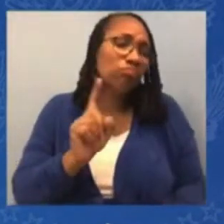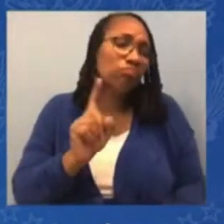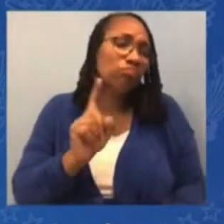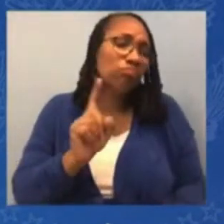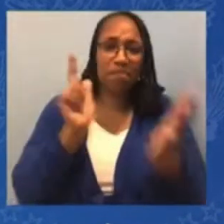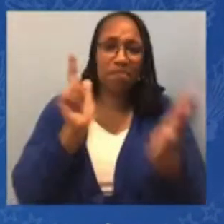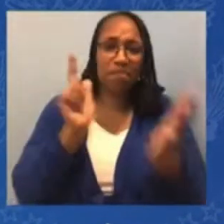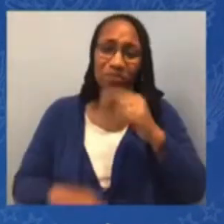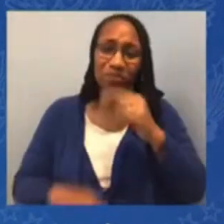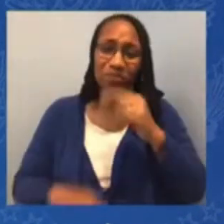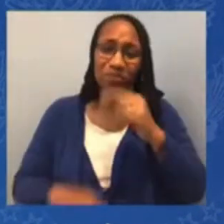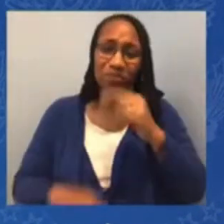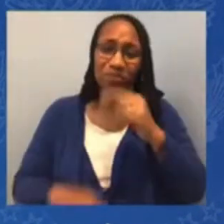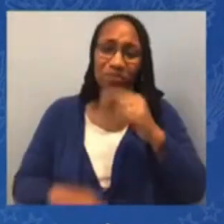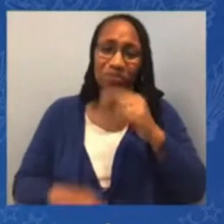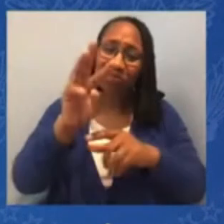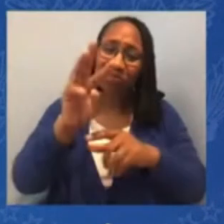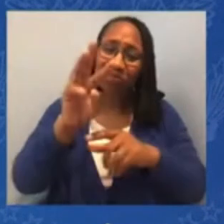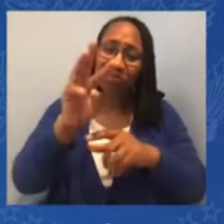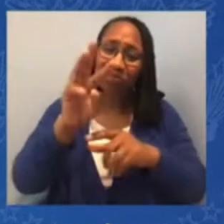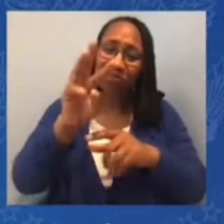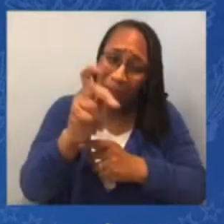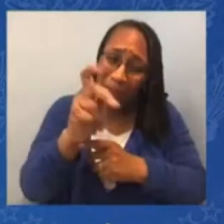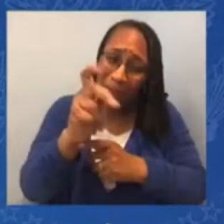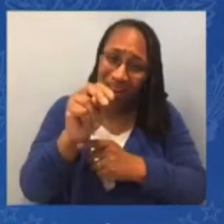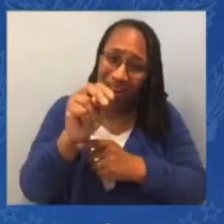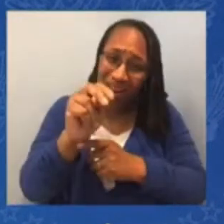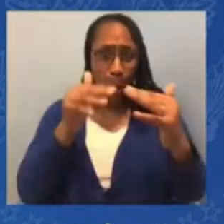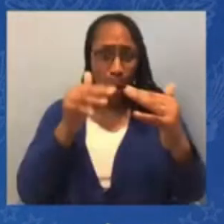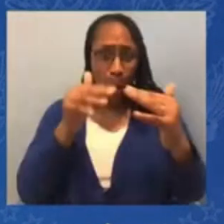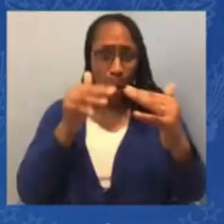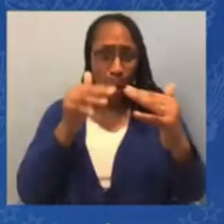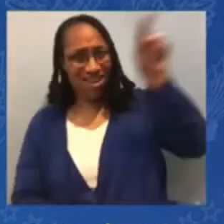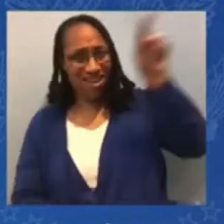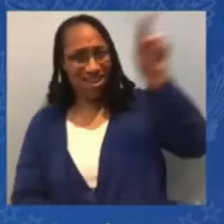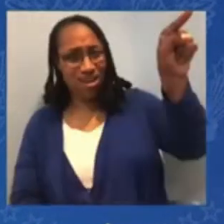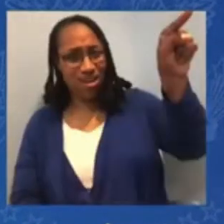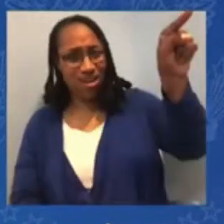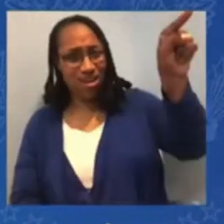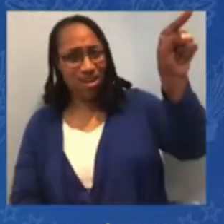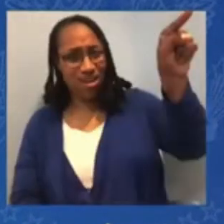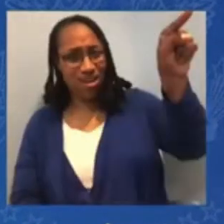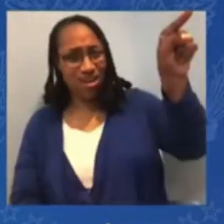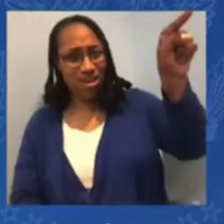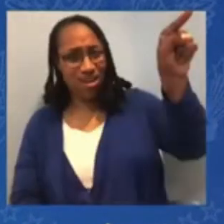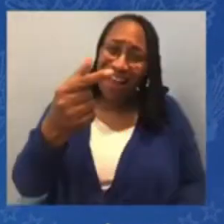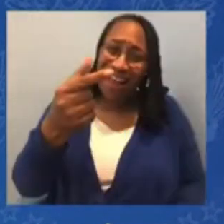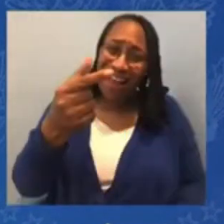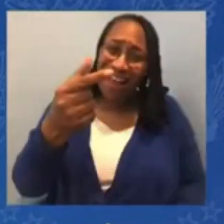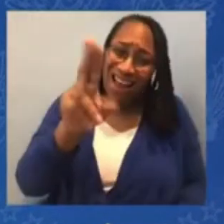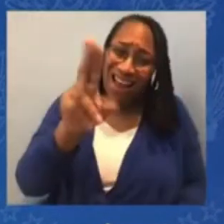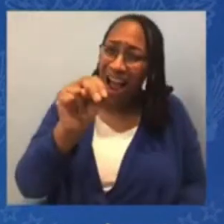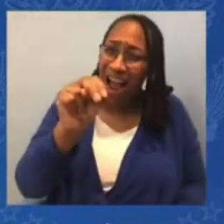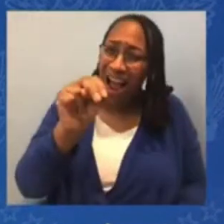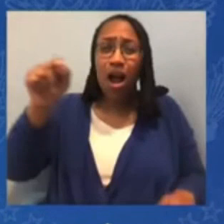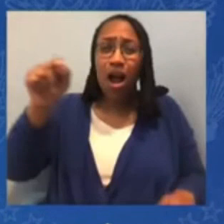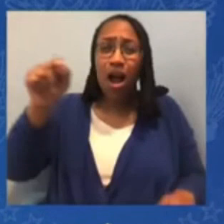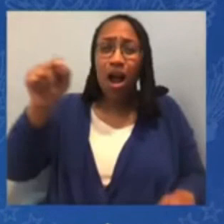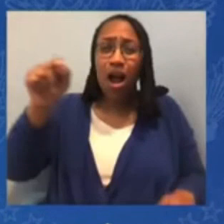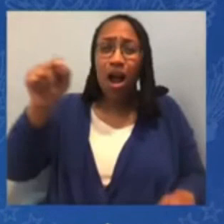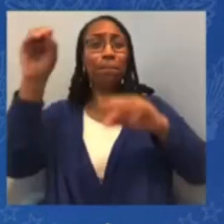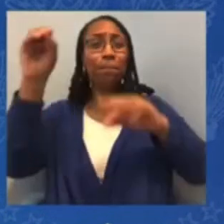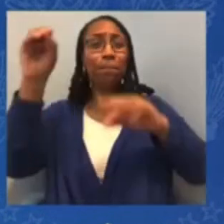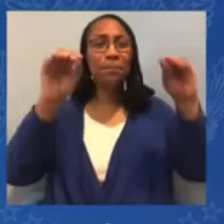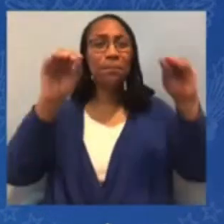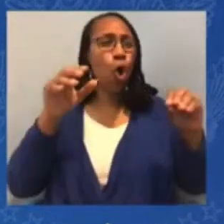they're selling them. Profit, profit, profit, the single biggest. As I said, we did it once